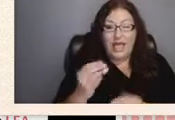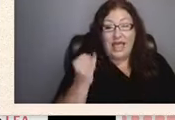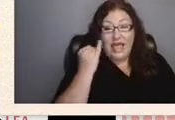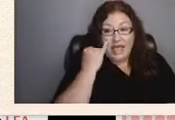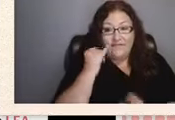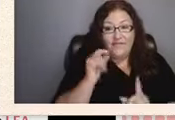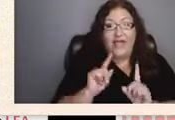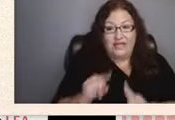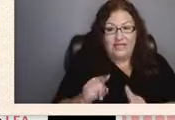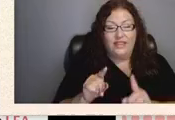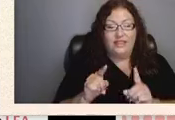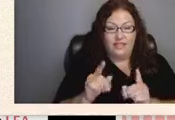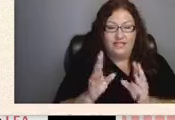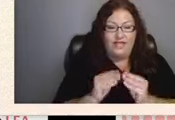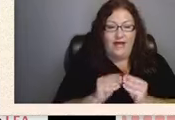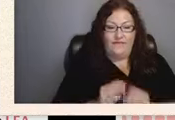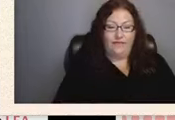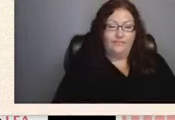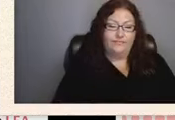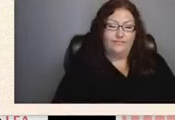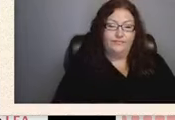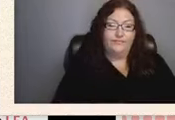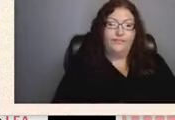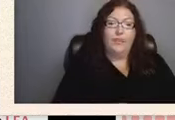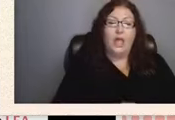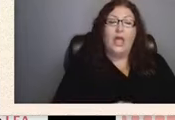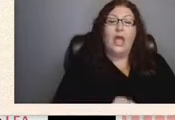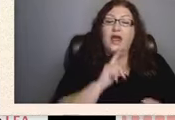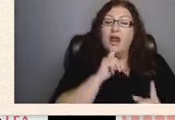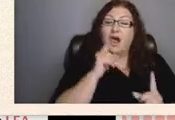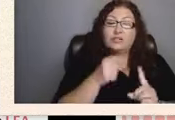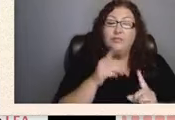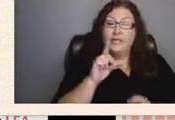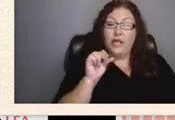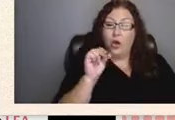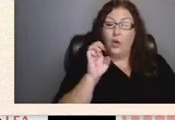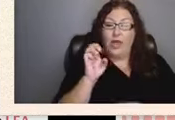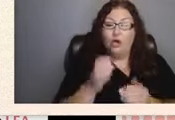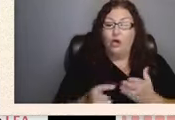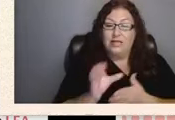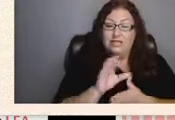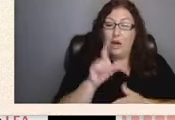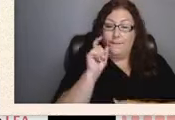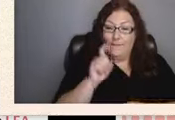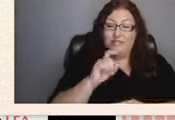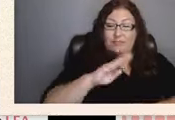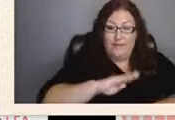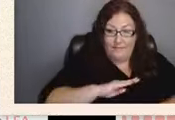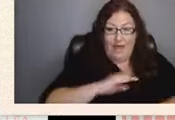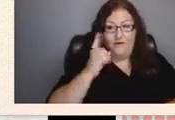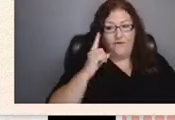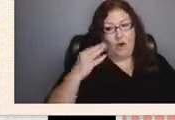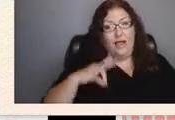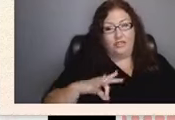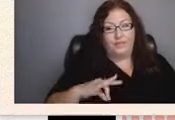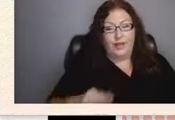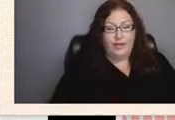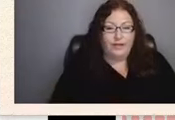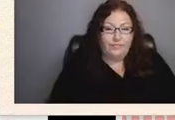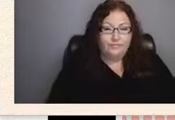the staffing. And ultimately, the DOE criteria must be met for eligibility.